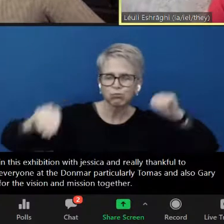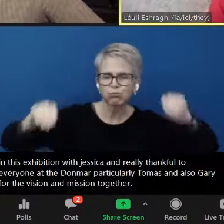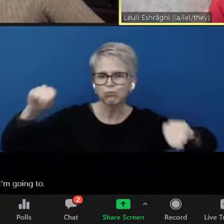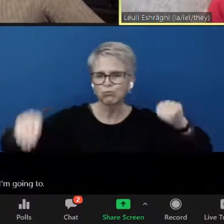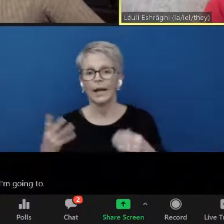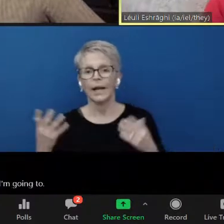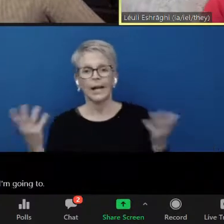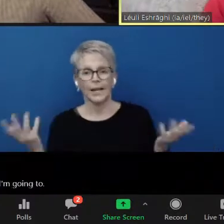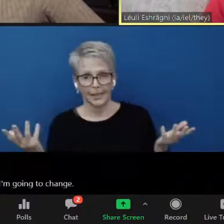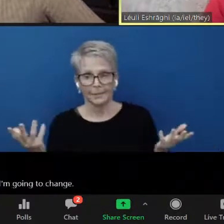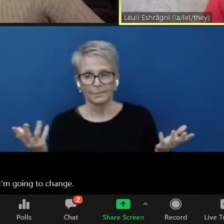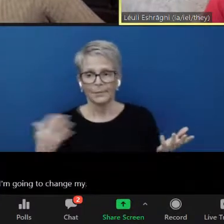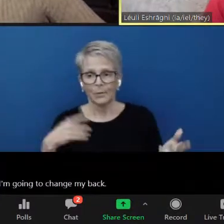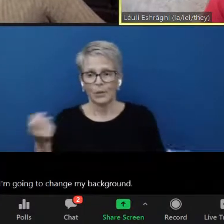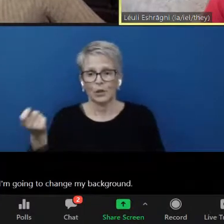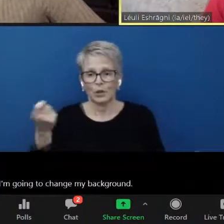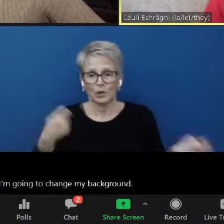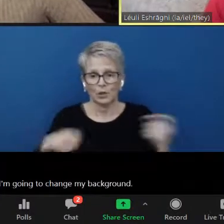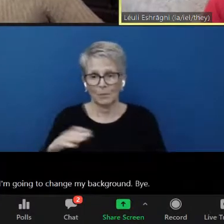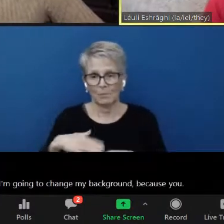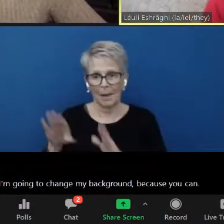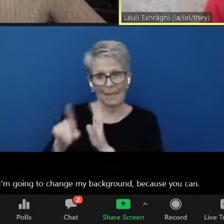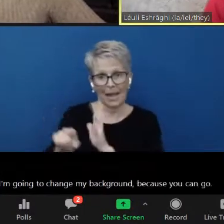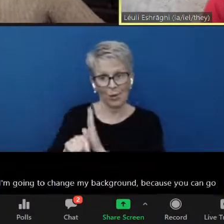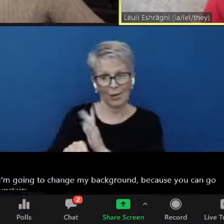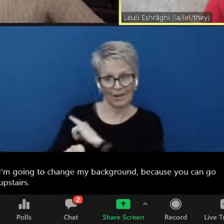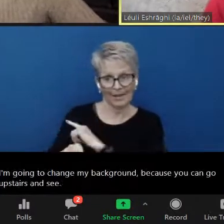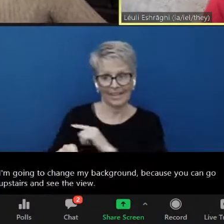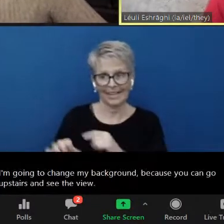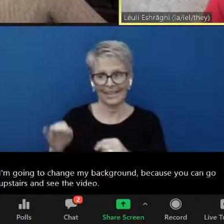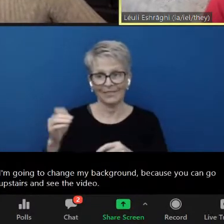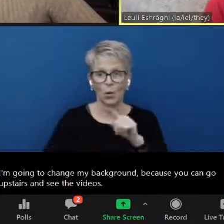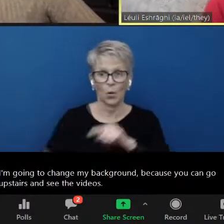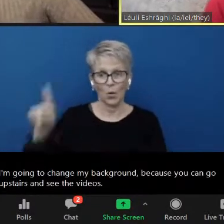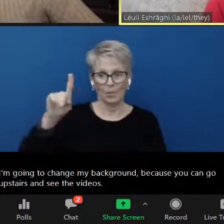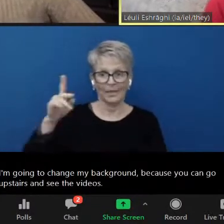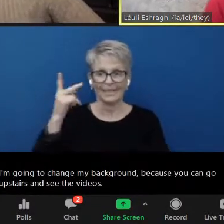gonna change my background because you can go upstairs and see the videos.